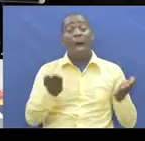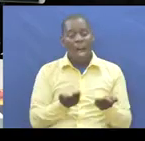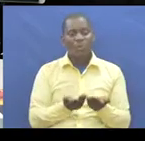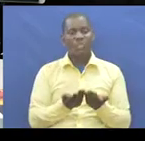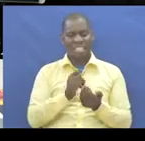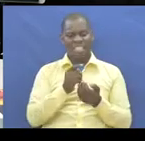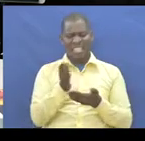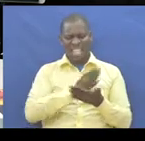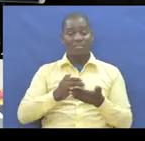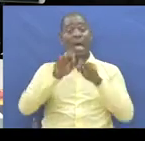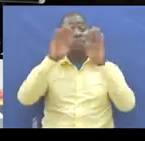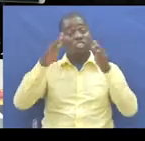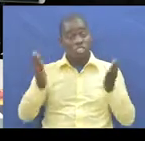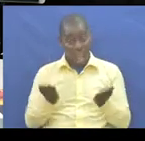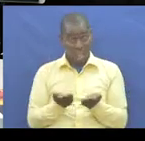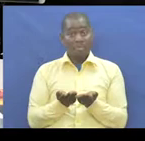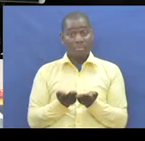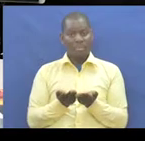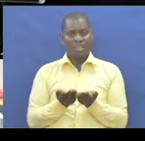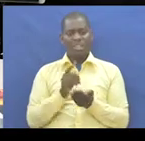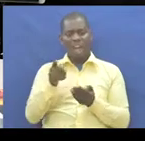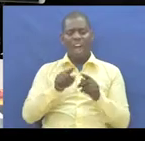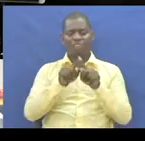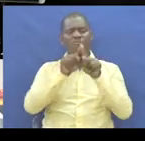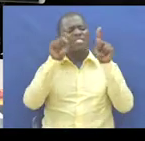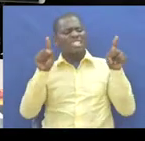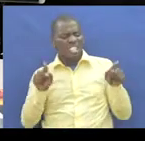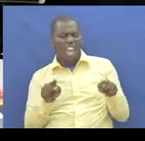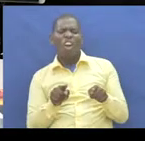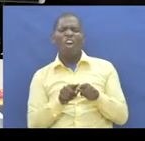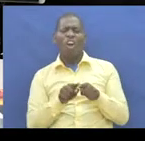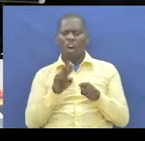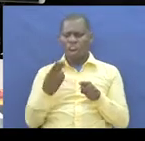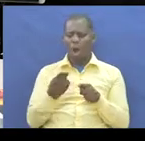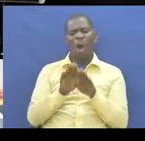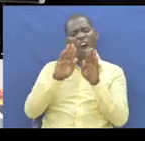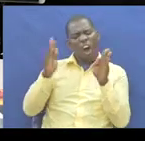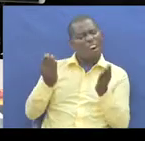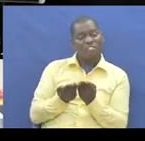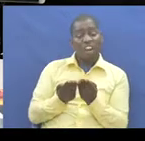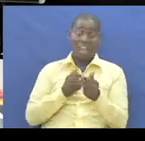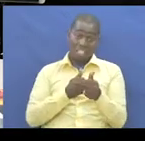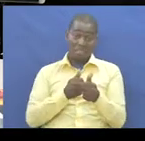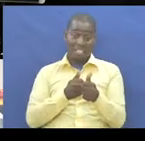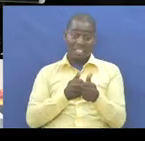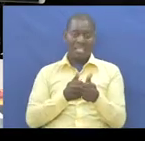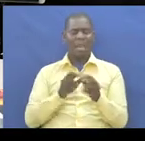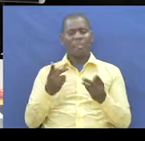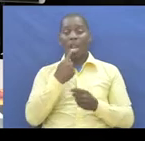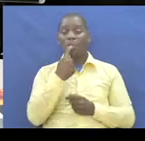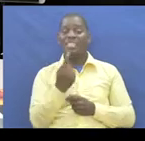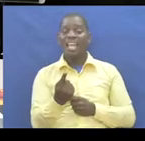everywhere you are, you can face it. Now, this balloon is of this kind of the shape. I don't know how can we say whether it's